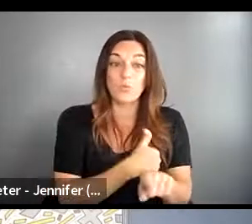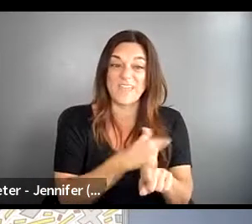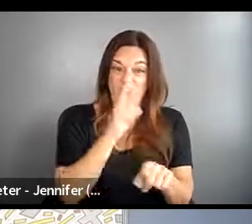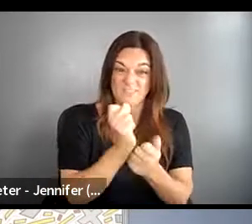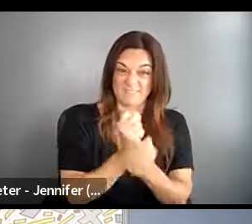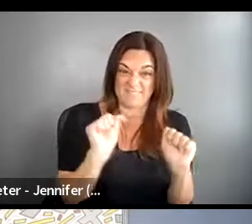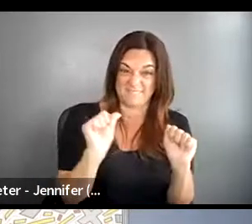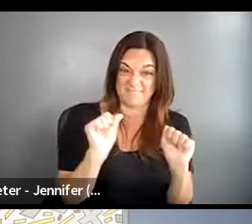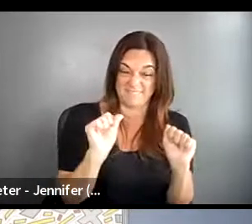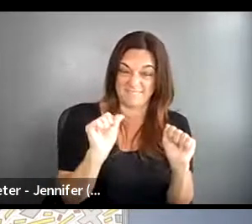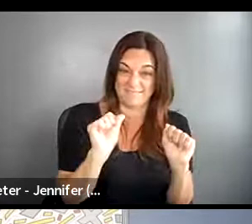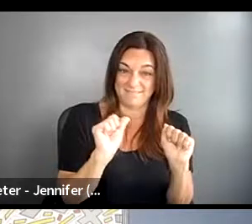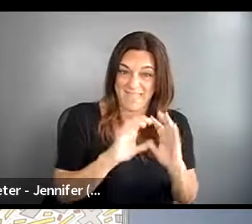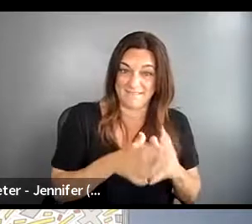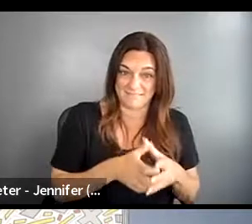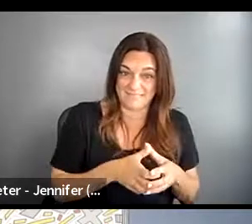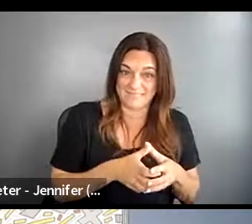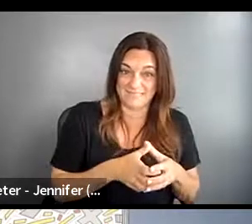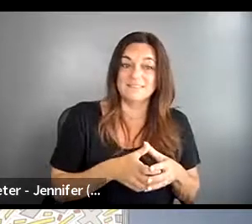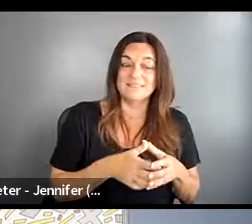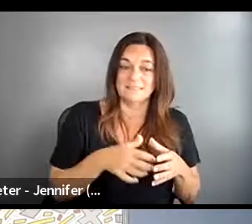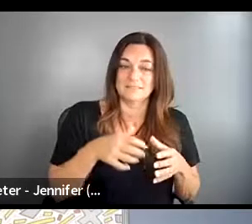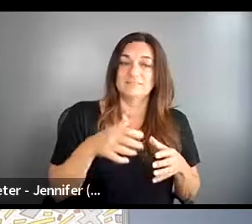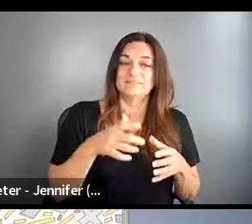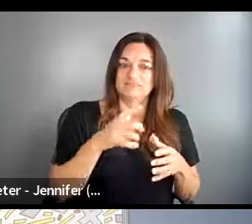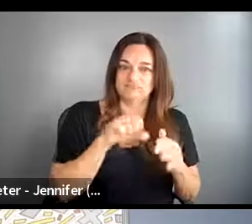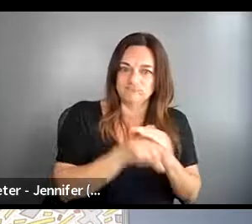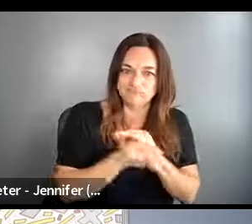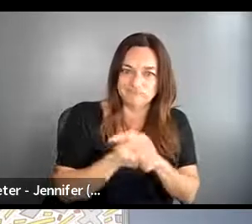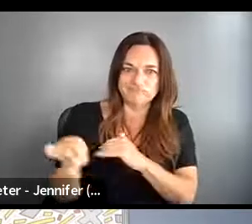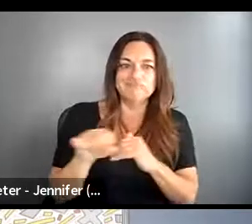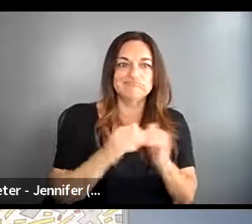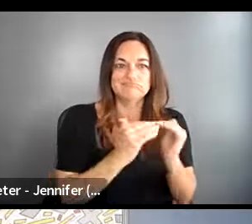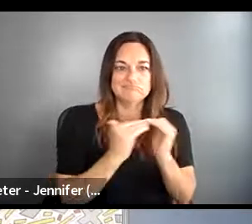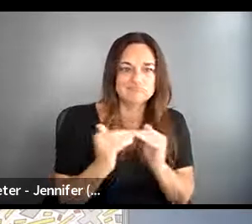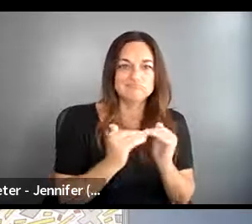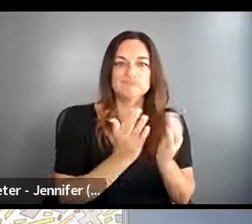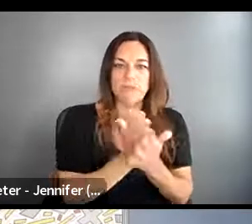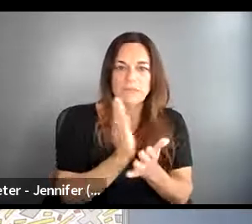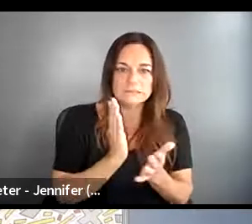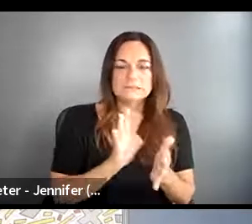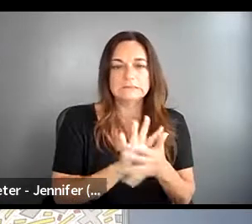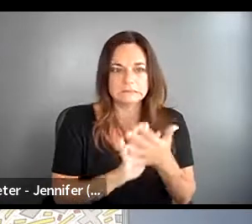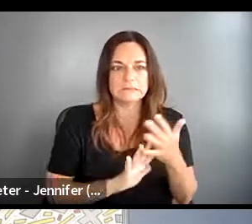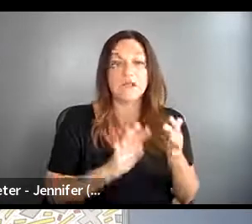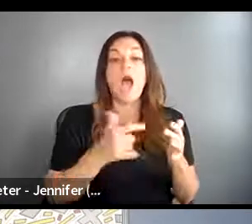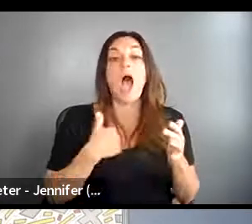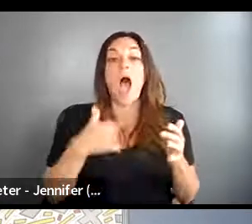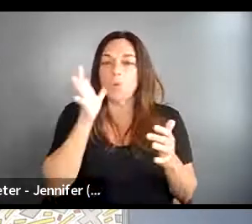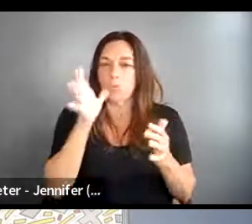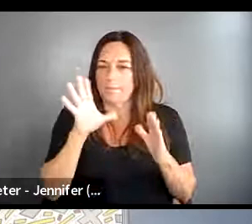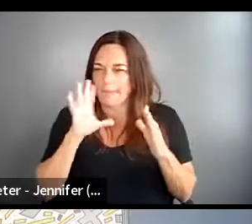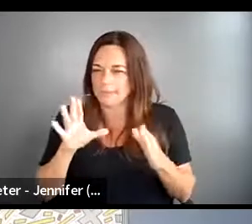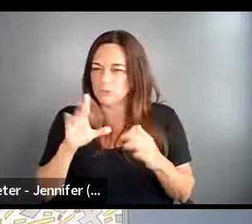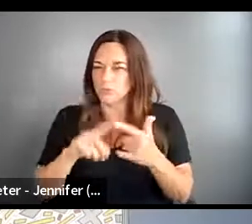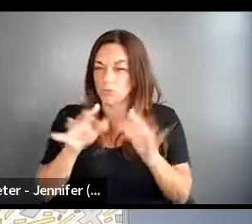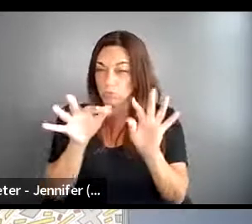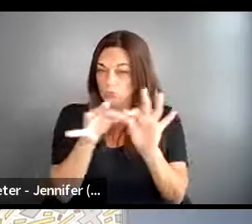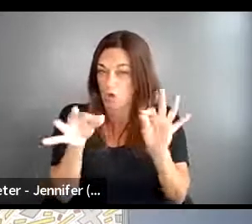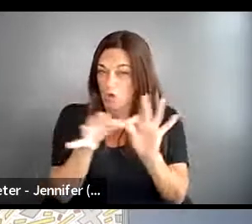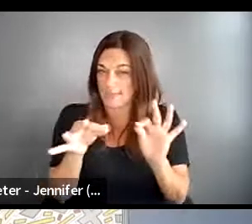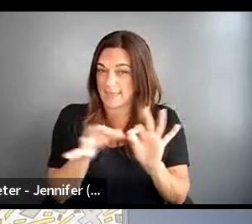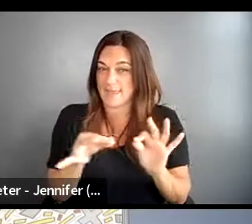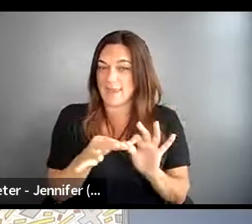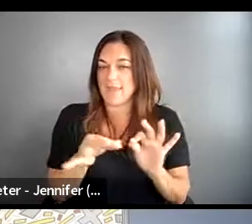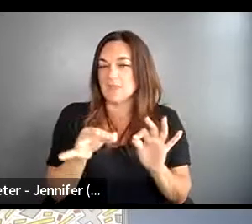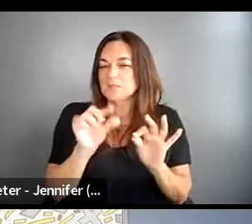haven as it relates to repro rights and reproductive justice, I would pay attention to jargon and small